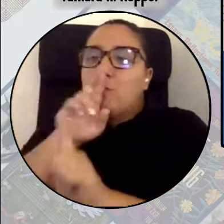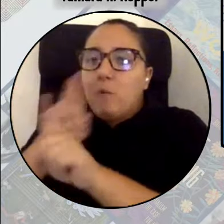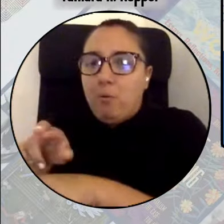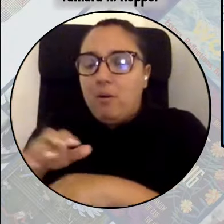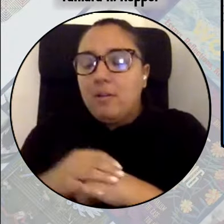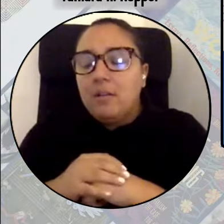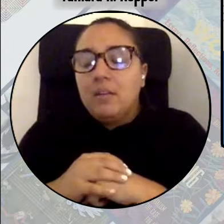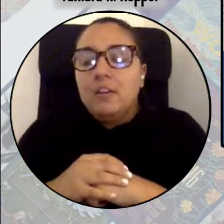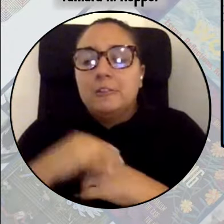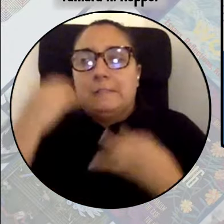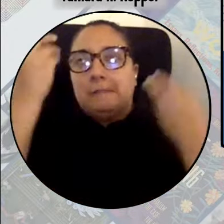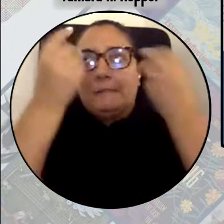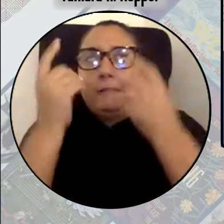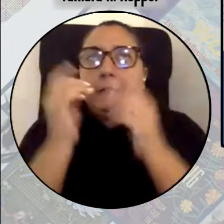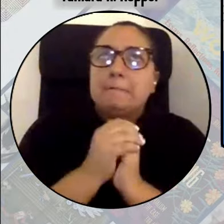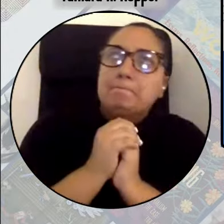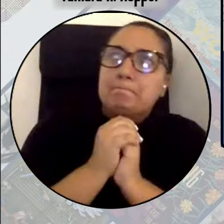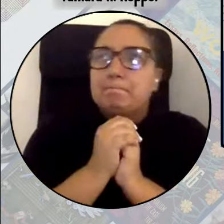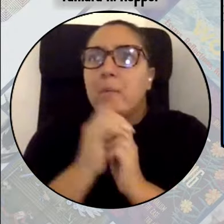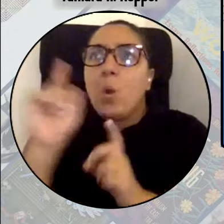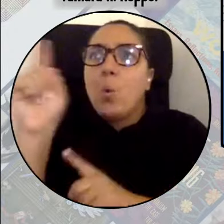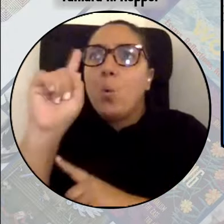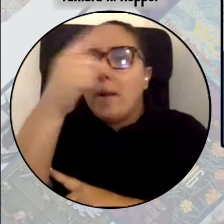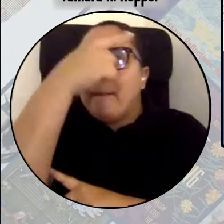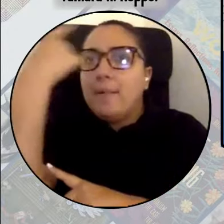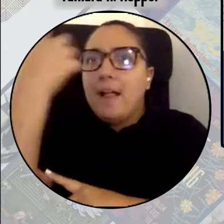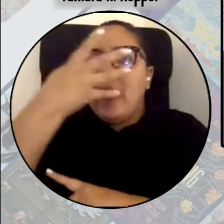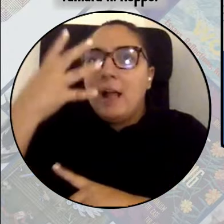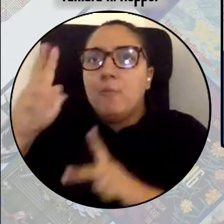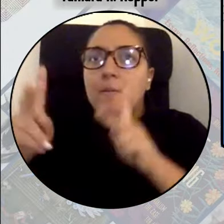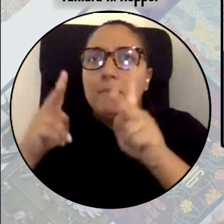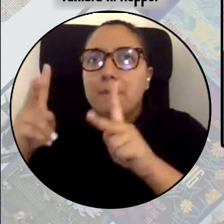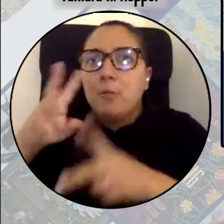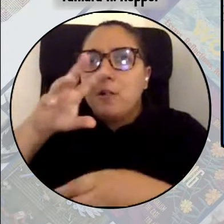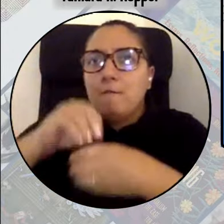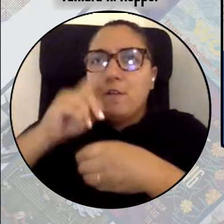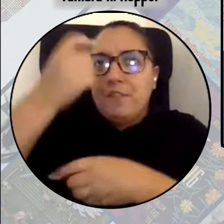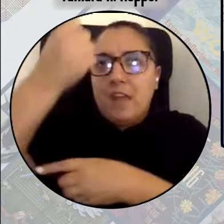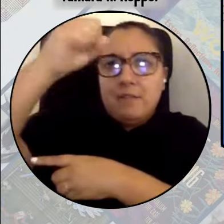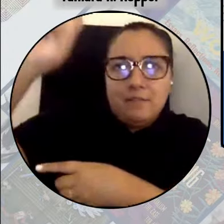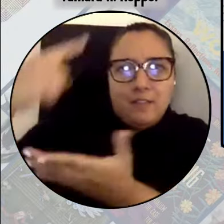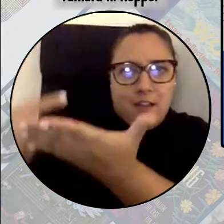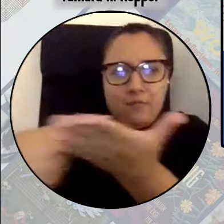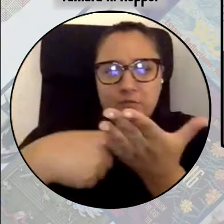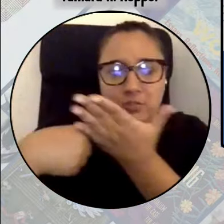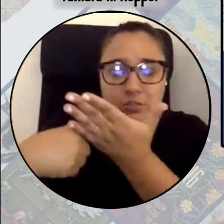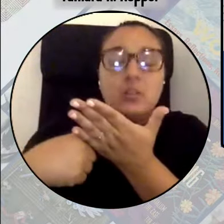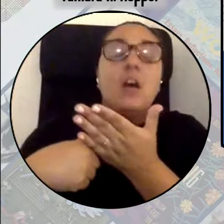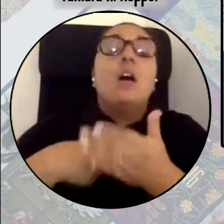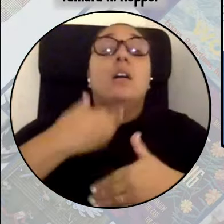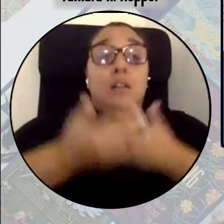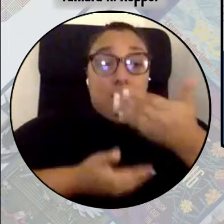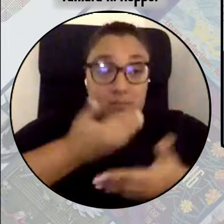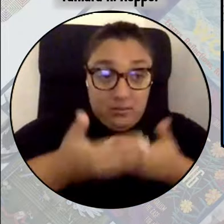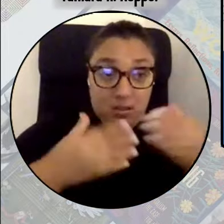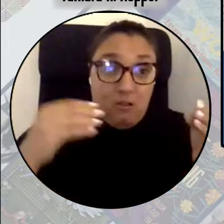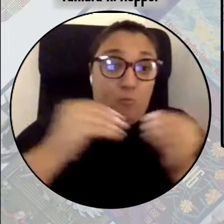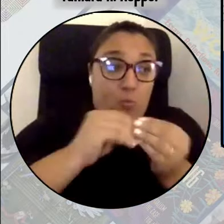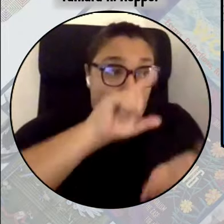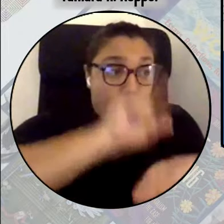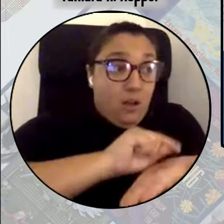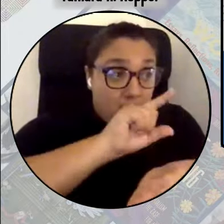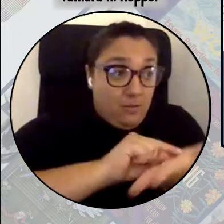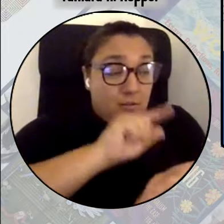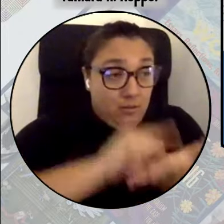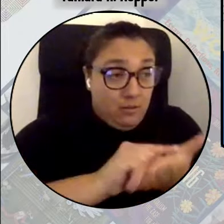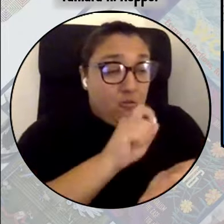about where were Black immigrants in the deportation conversation. That eventually led to other publications and kind of more in-depth kind